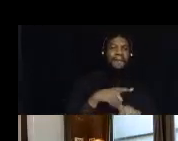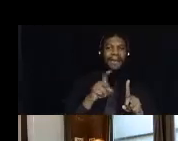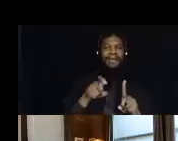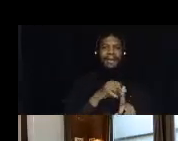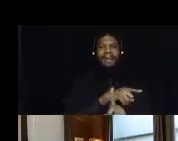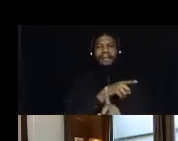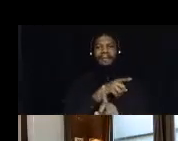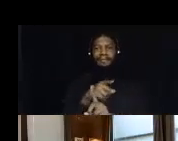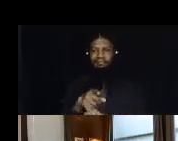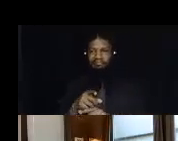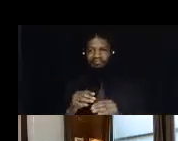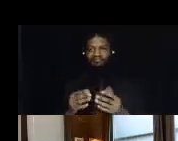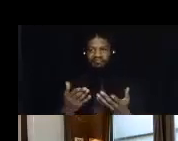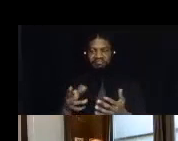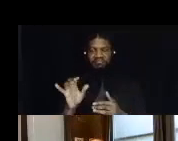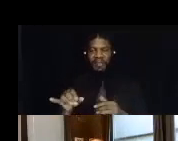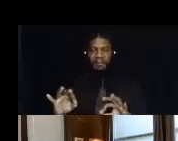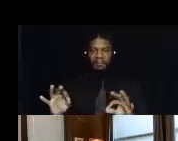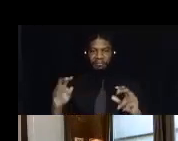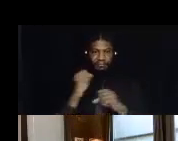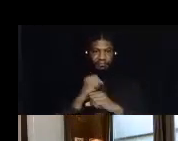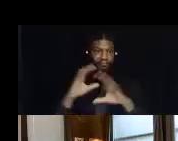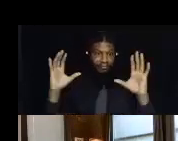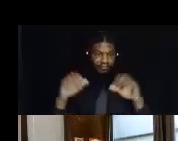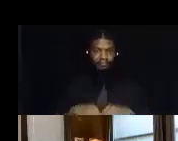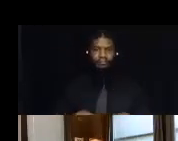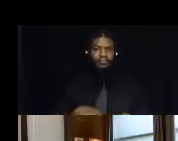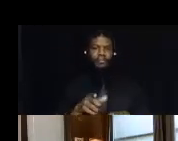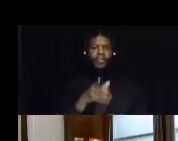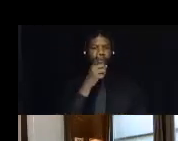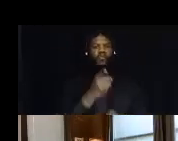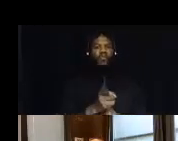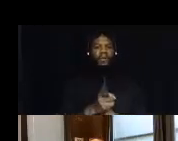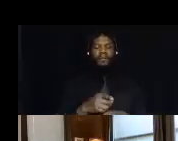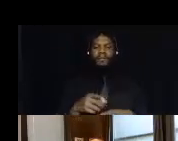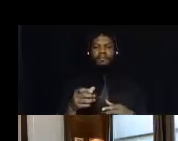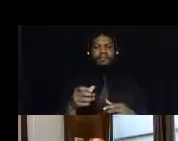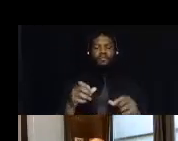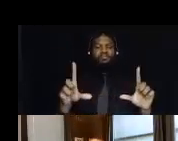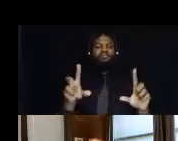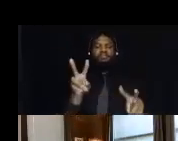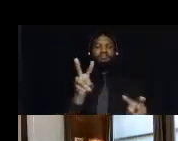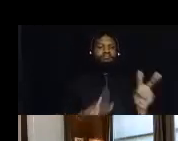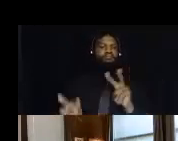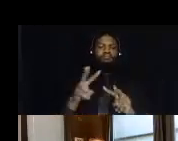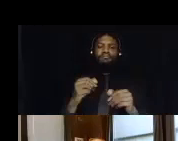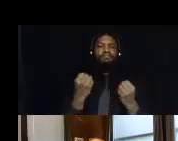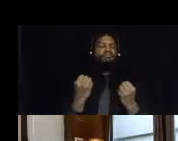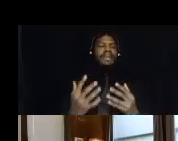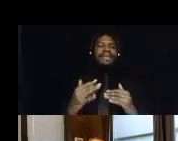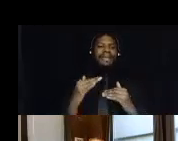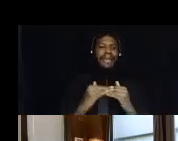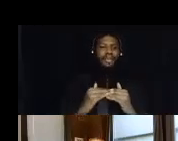with Khalil's work that come to mind, and you just take a moment and you look, and there's so many layers, so